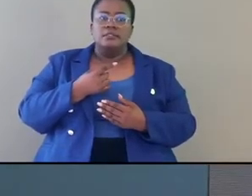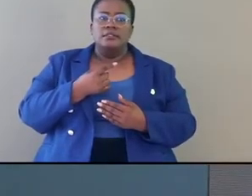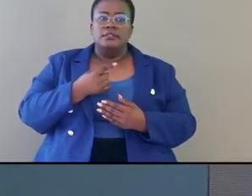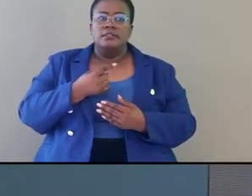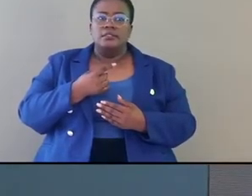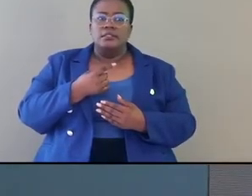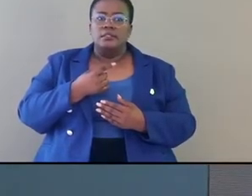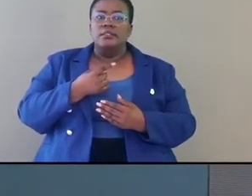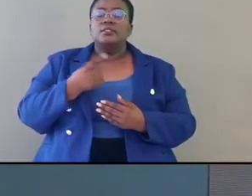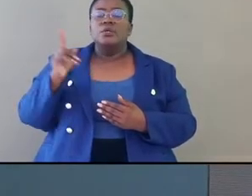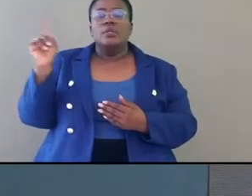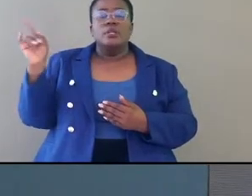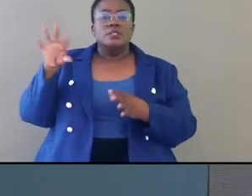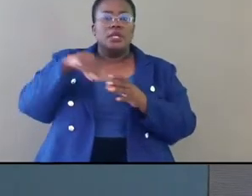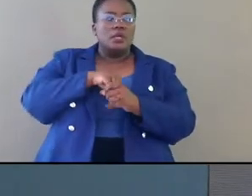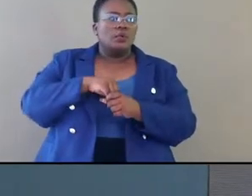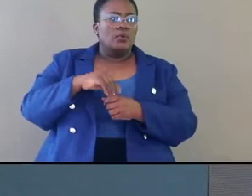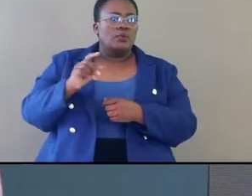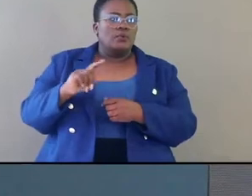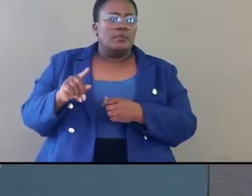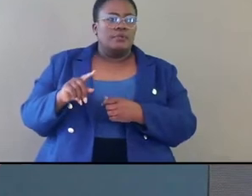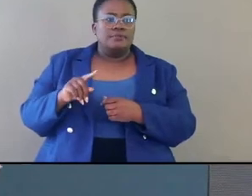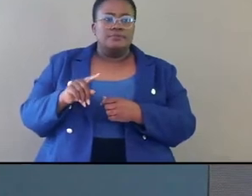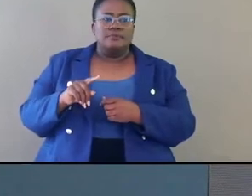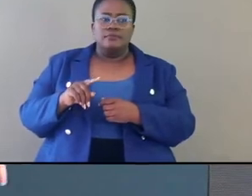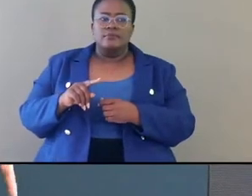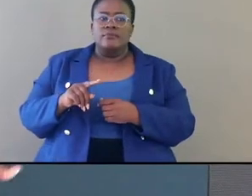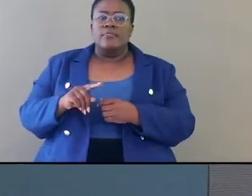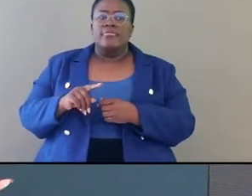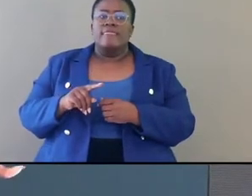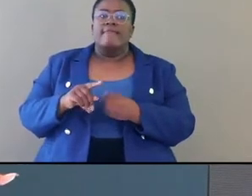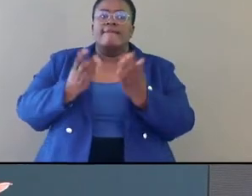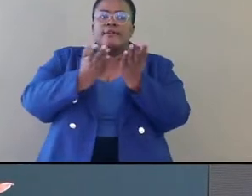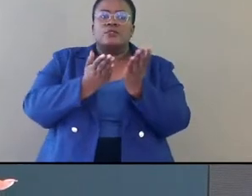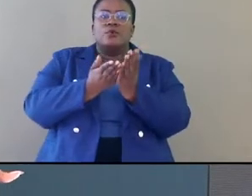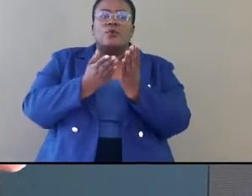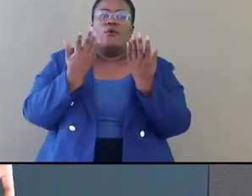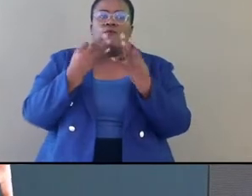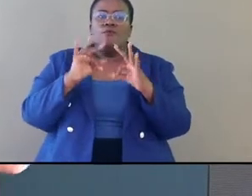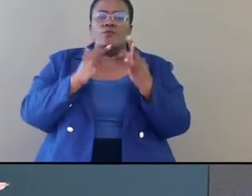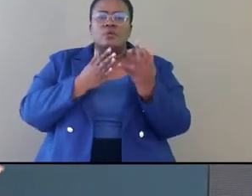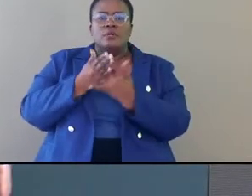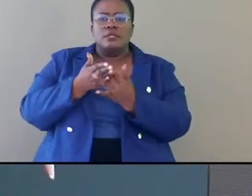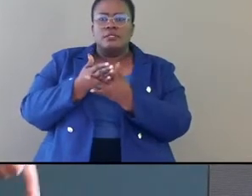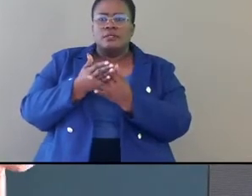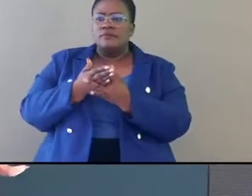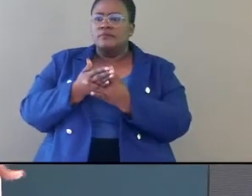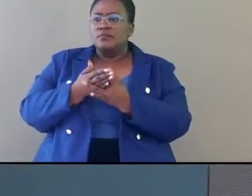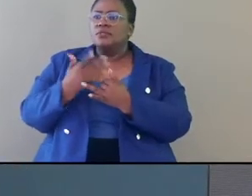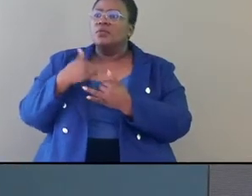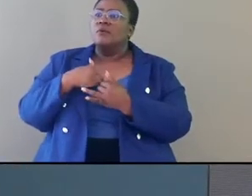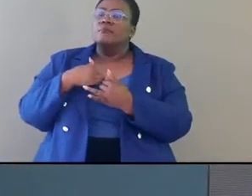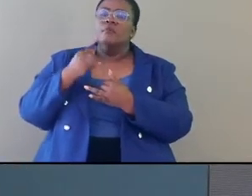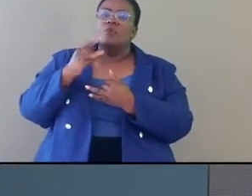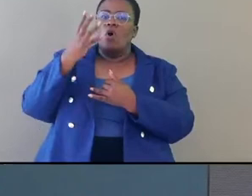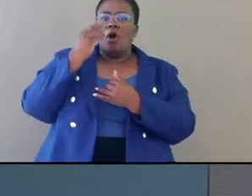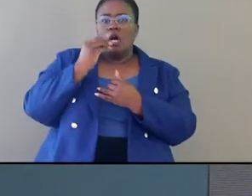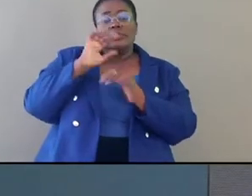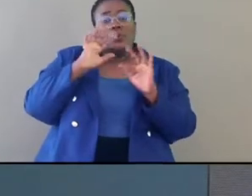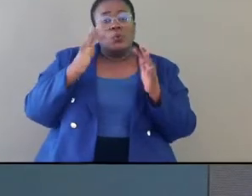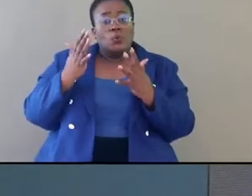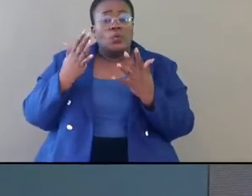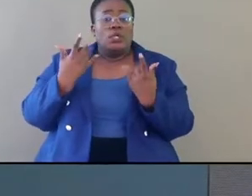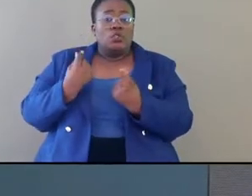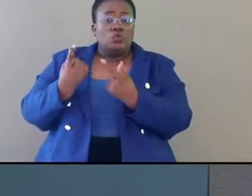about and this includes schools, free basic services and subsidized public transport and I can ask you what we've done so far with public transport